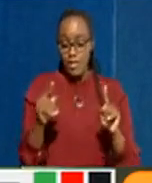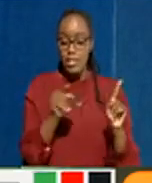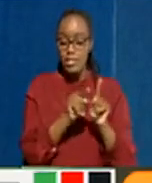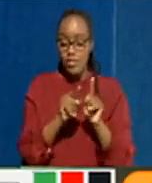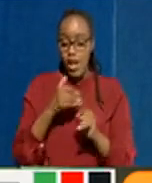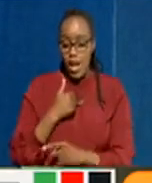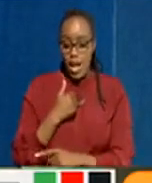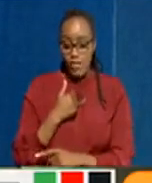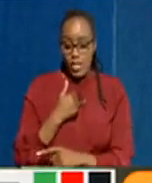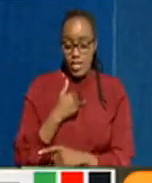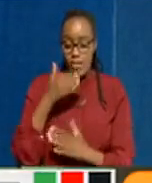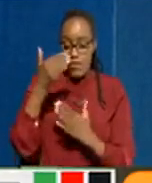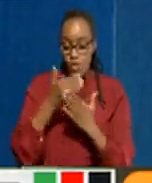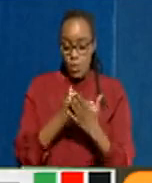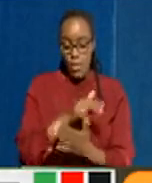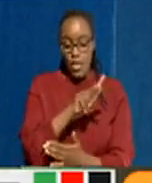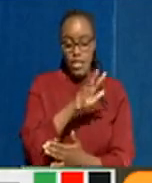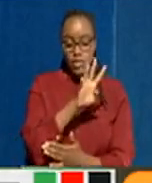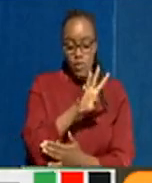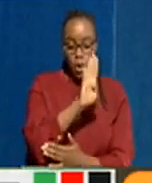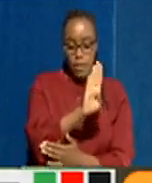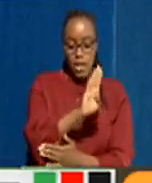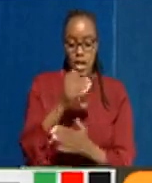And when the form 34Bs will be collected, there will also be posted.